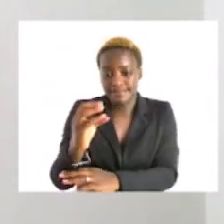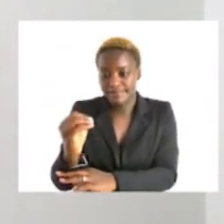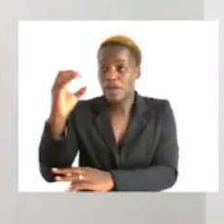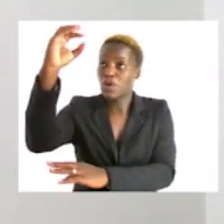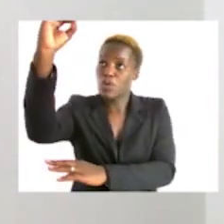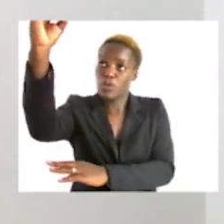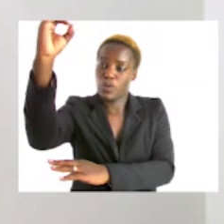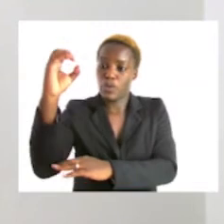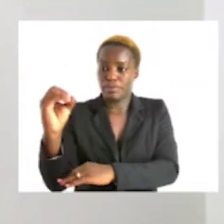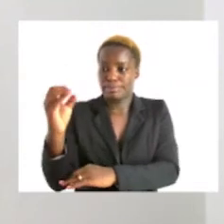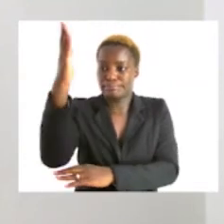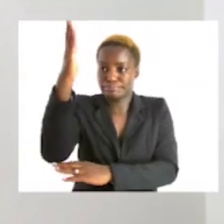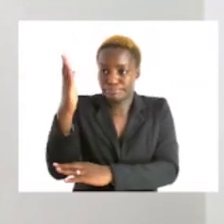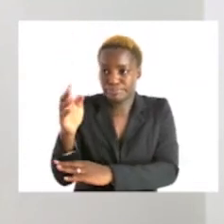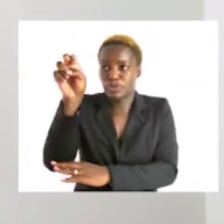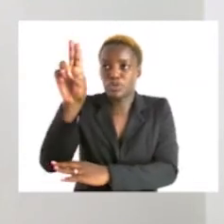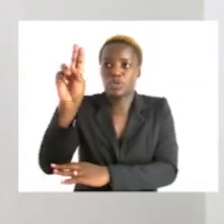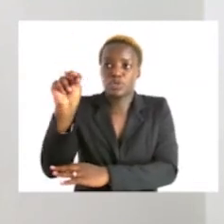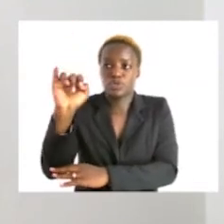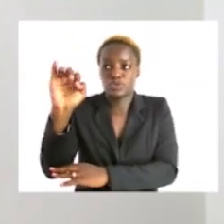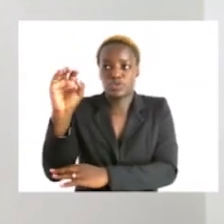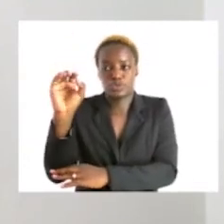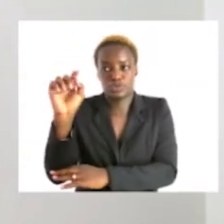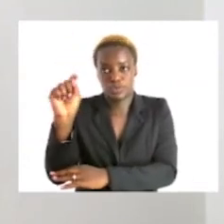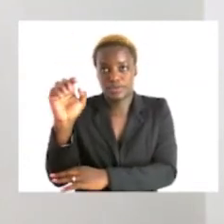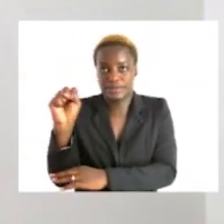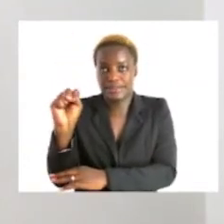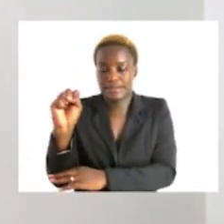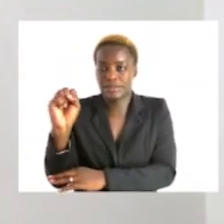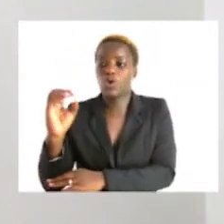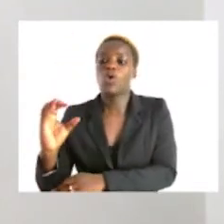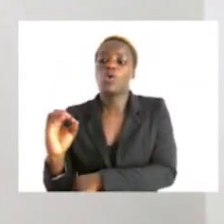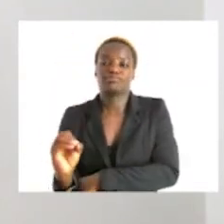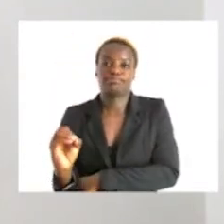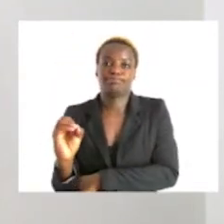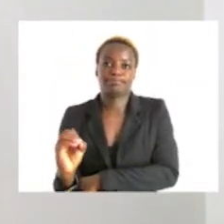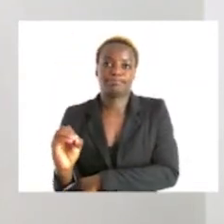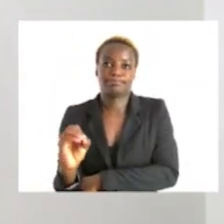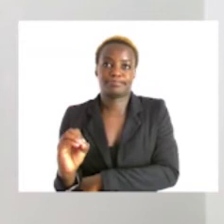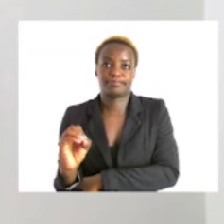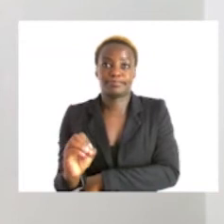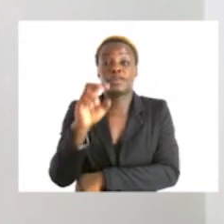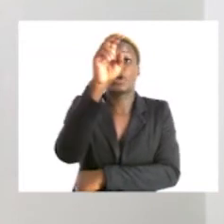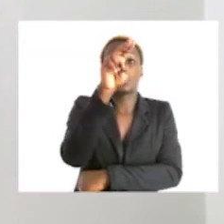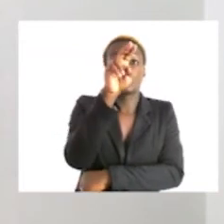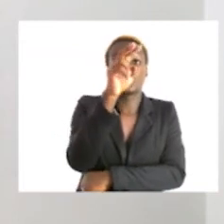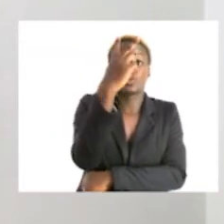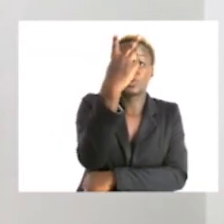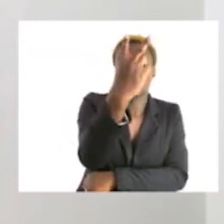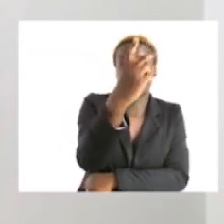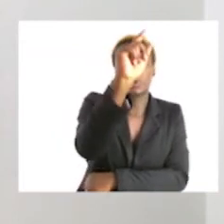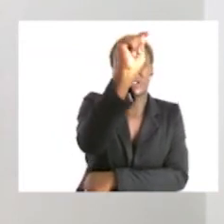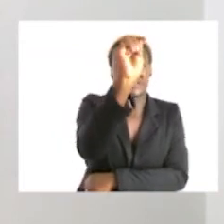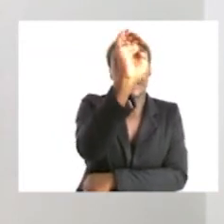here. Now, 0 unit plus another 0 unit will give you a 0. 2 tens plus another